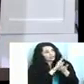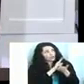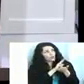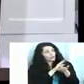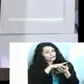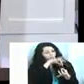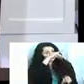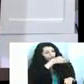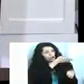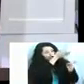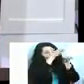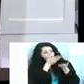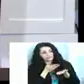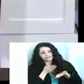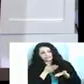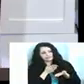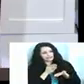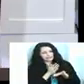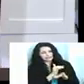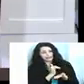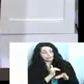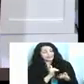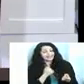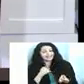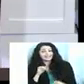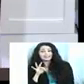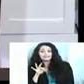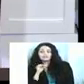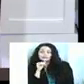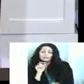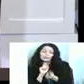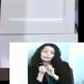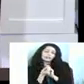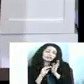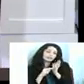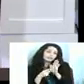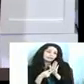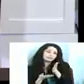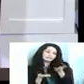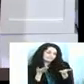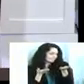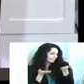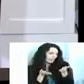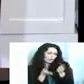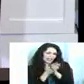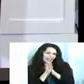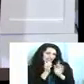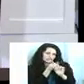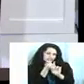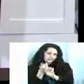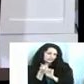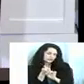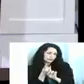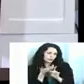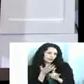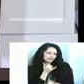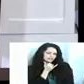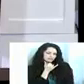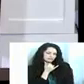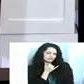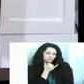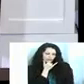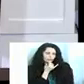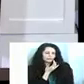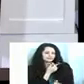to us. Indeed, if we have not changed, then perhaps we need to ask ourselves, what is or what is not the Holy